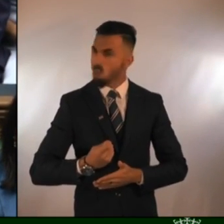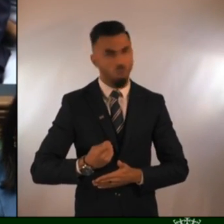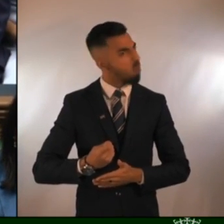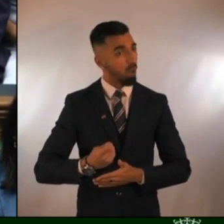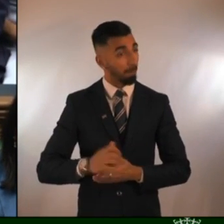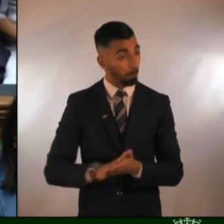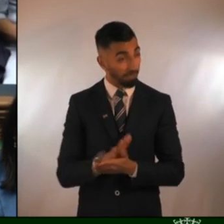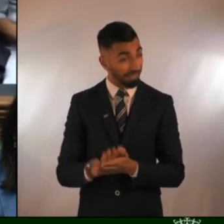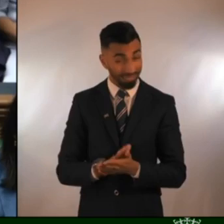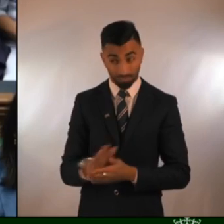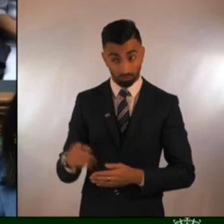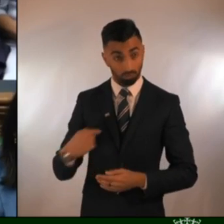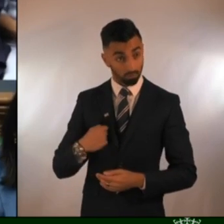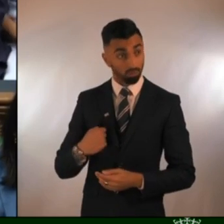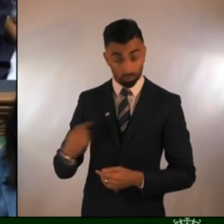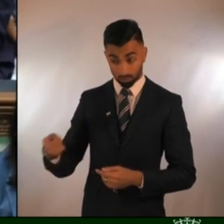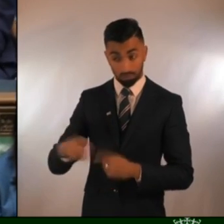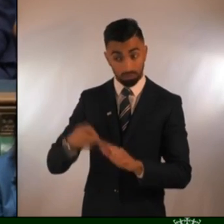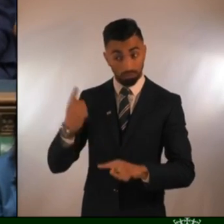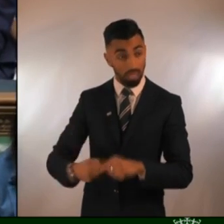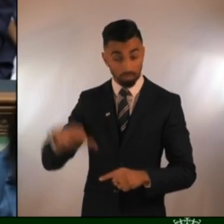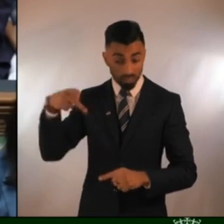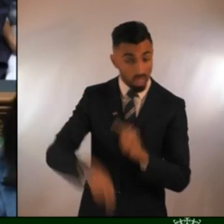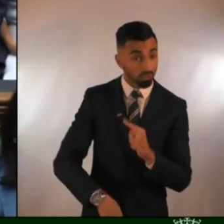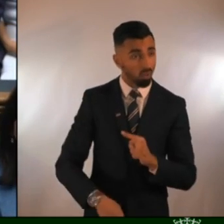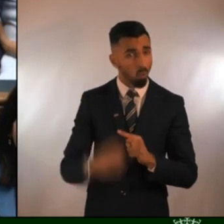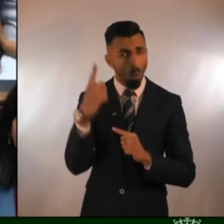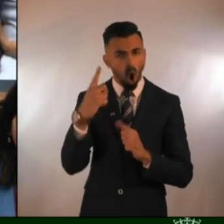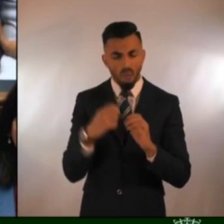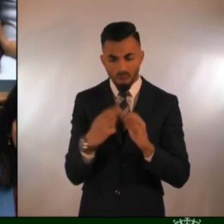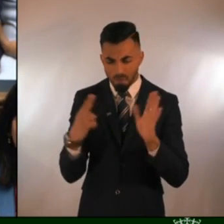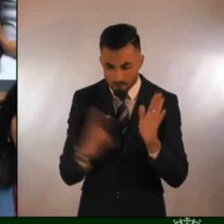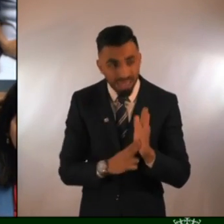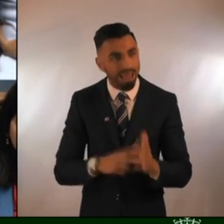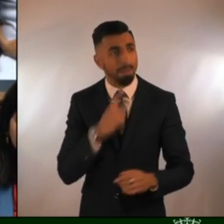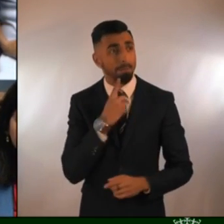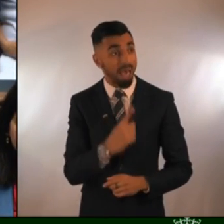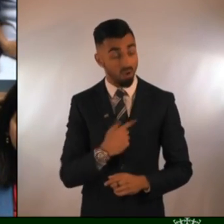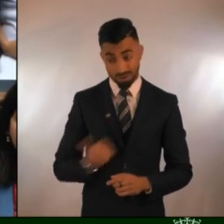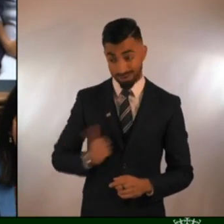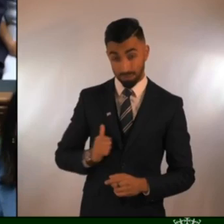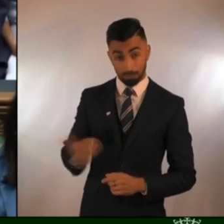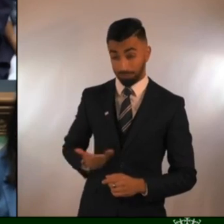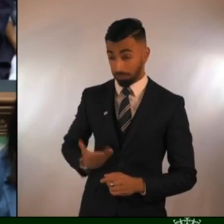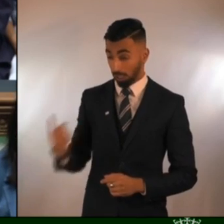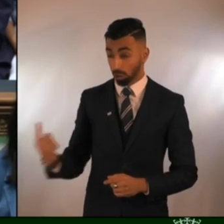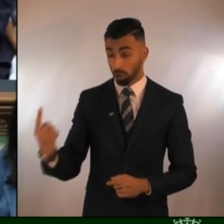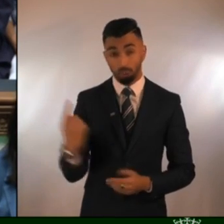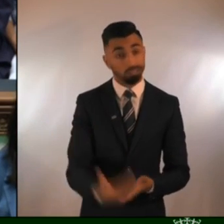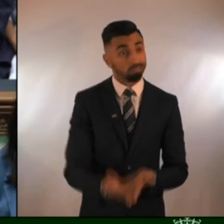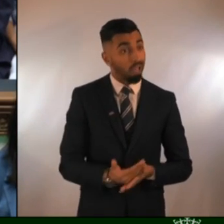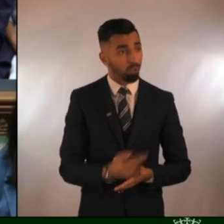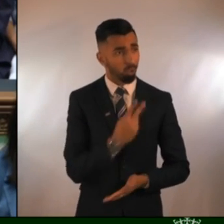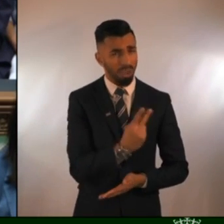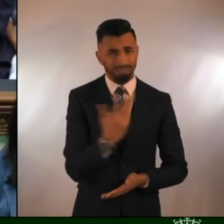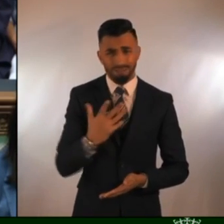£1 billion, saving each business up to £25,000. And it means, over the next 12 months,